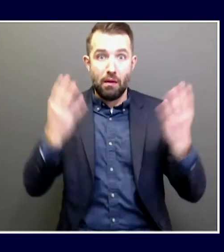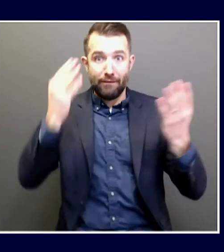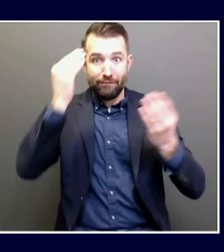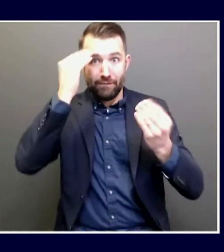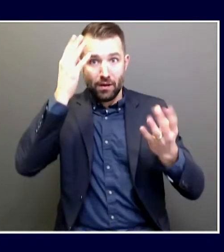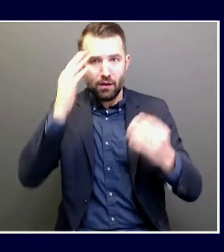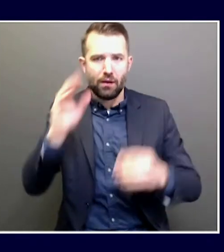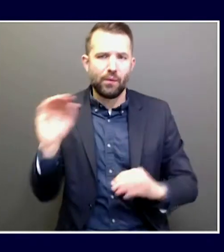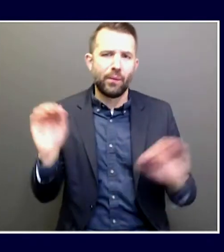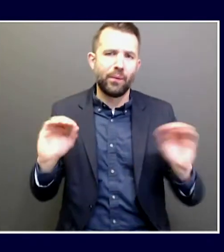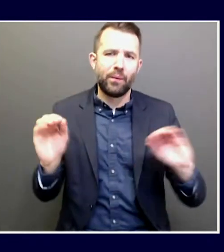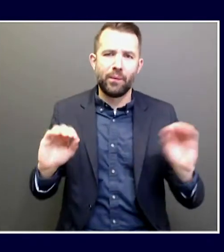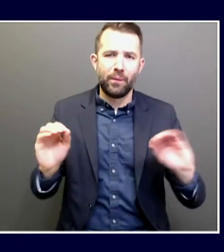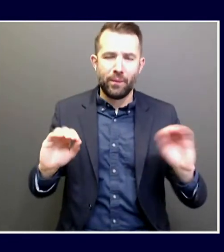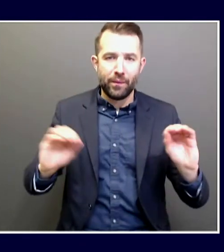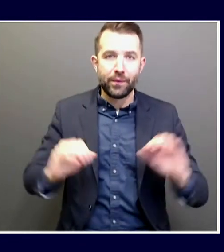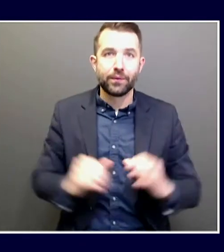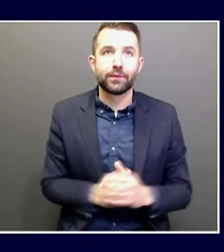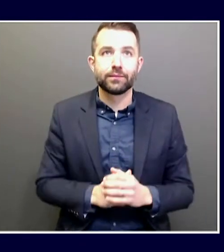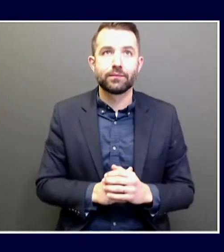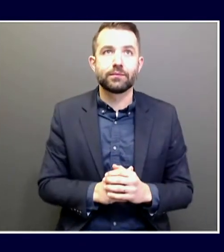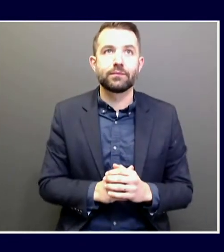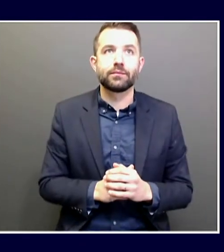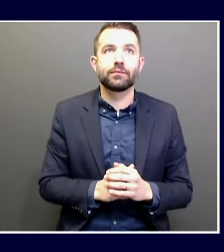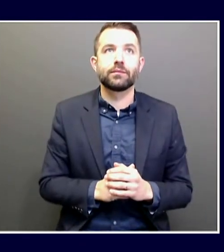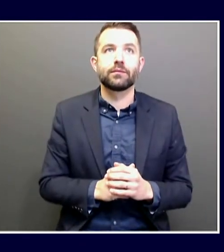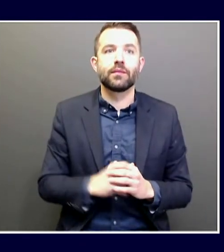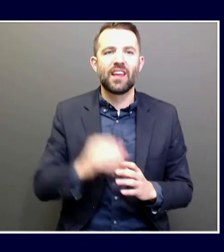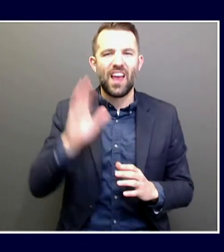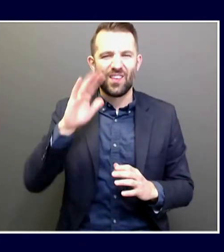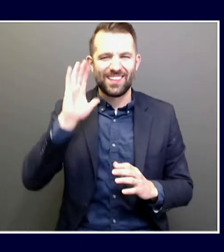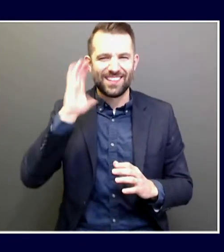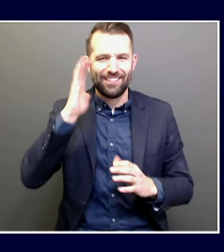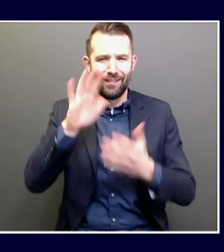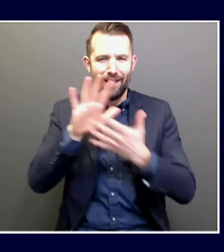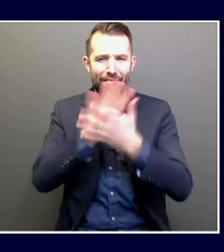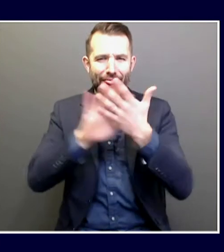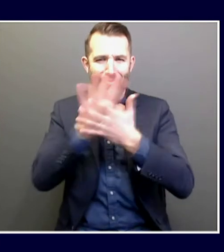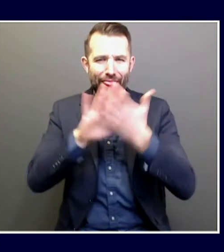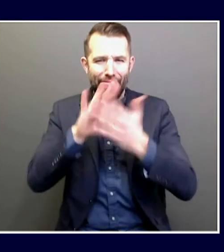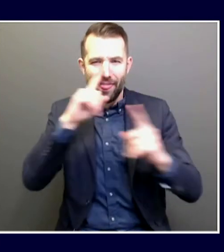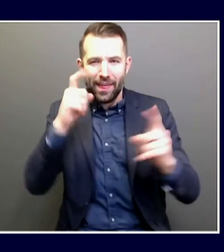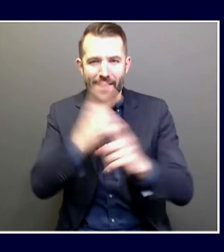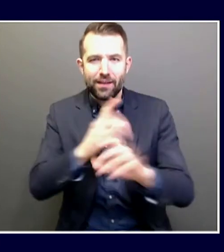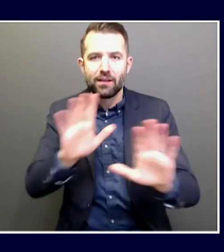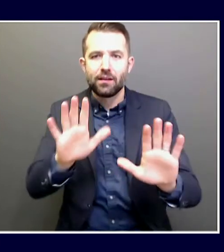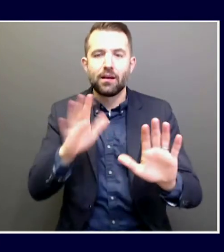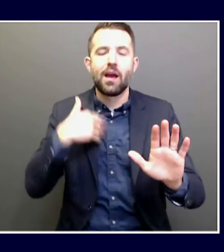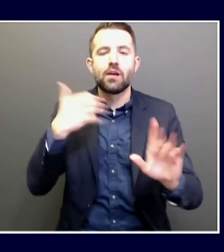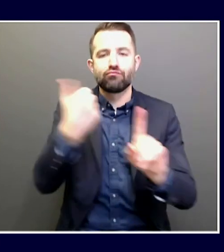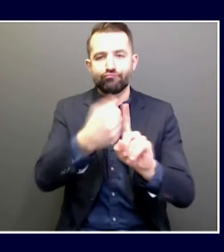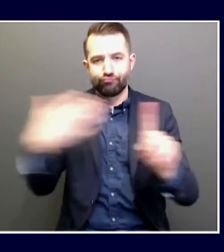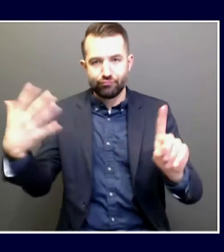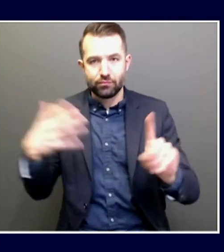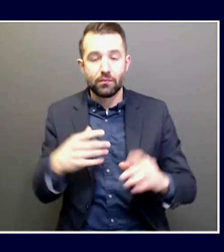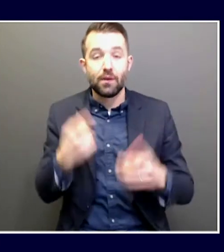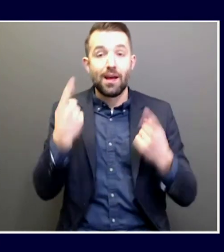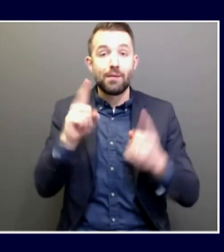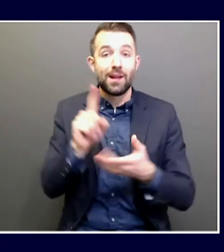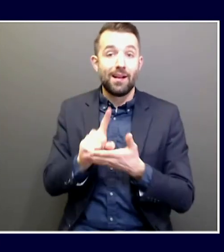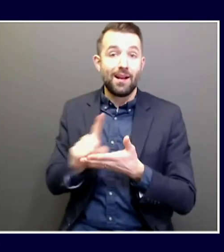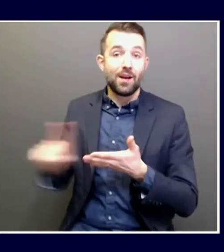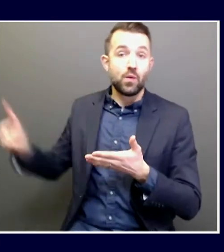here's what matters. Staff at the Maine CDC spotted a problem early on last week. Our